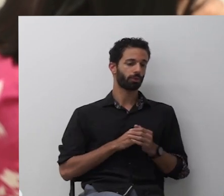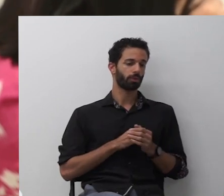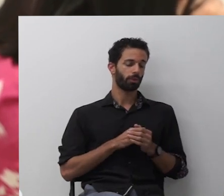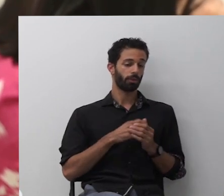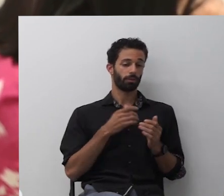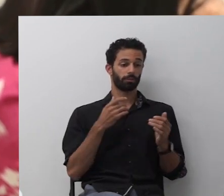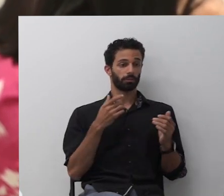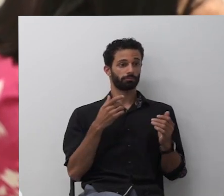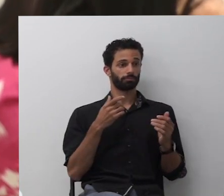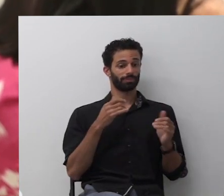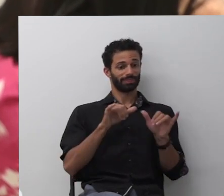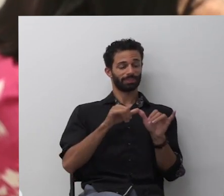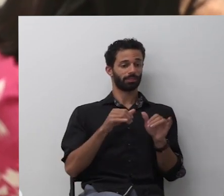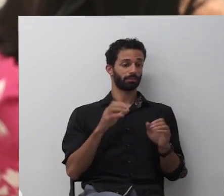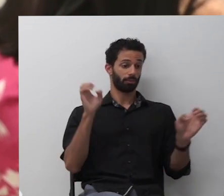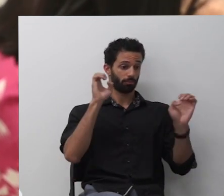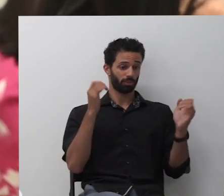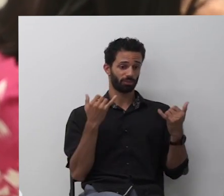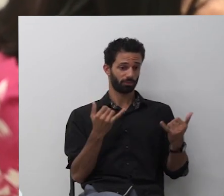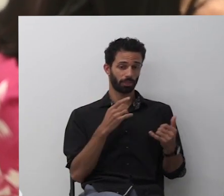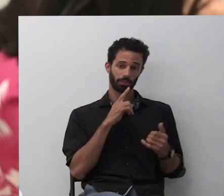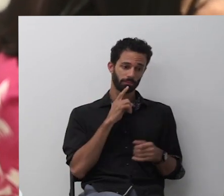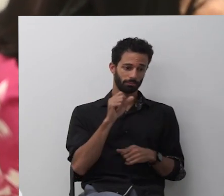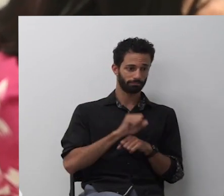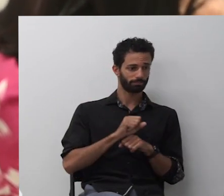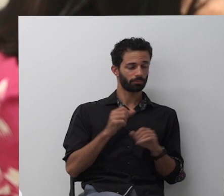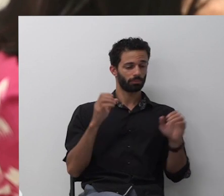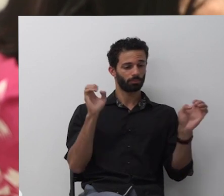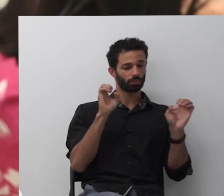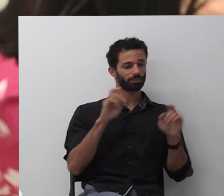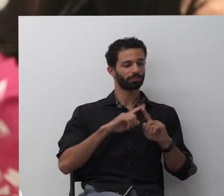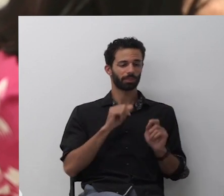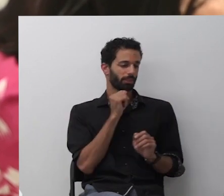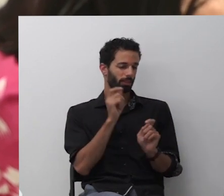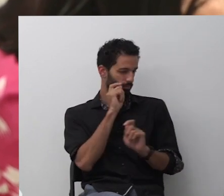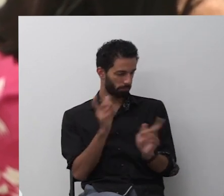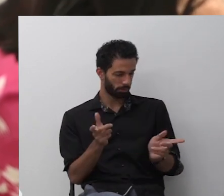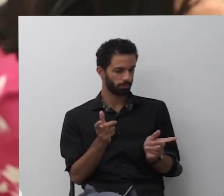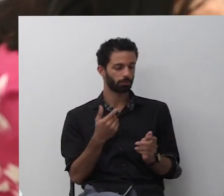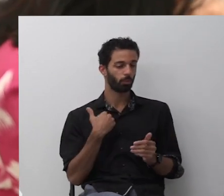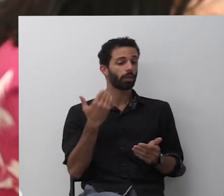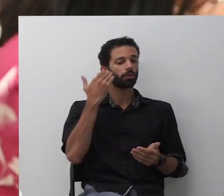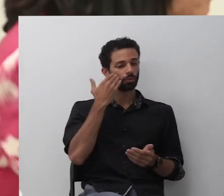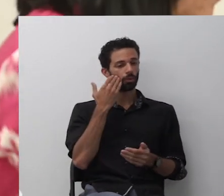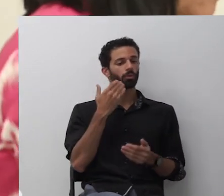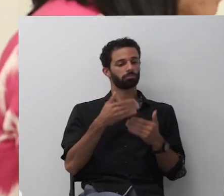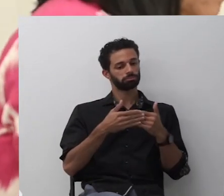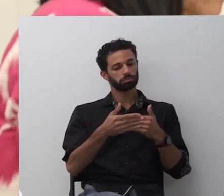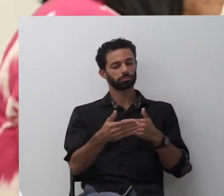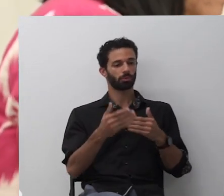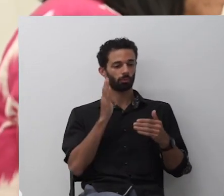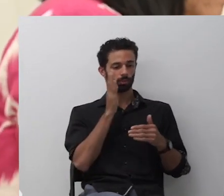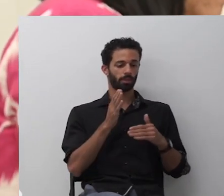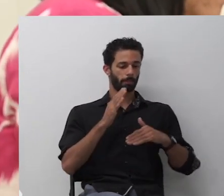is it's a crisis, but it comes as no surprise in some ways. And so when we know that we're building something that is meeting